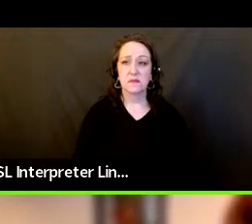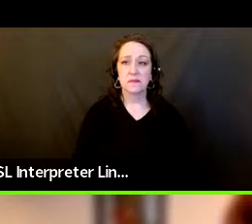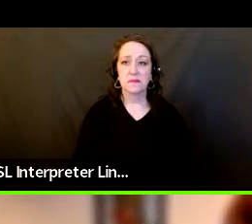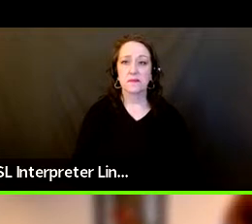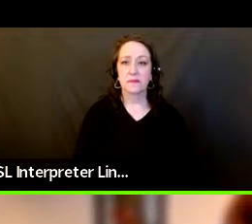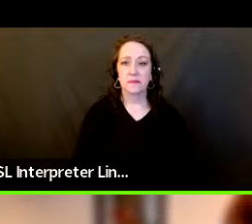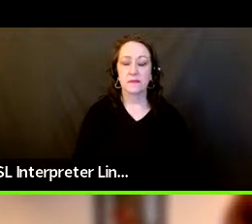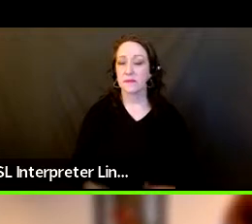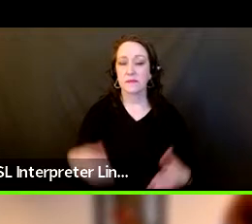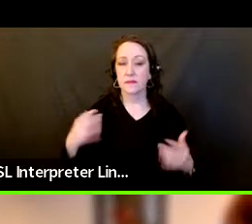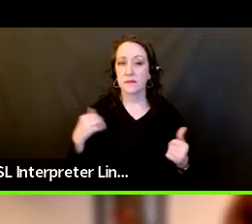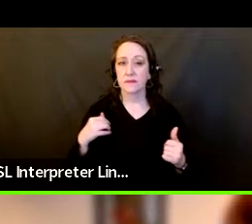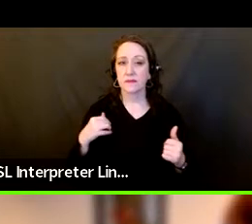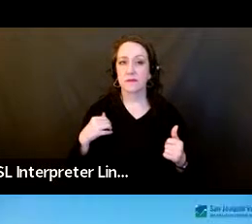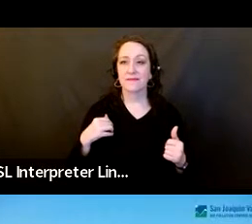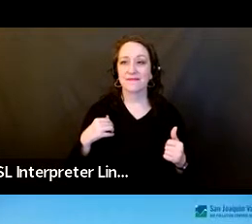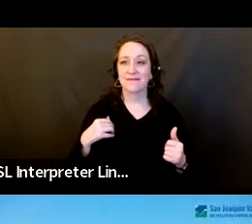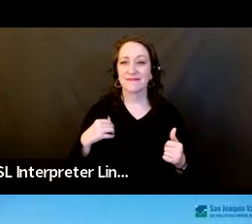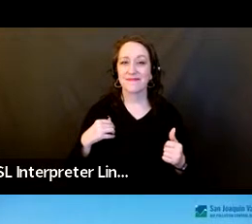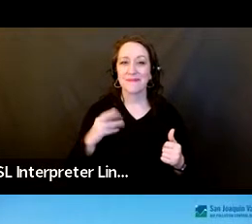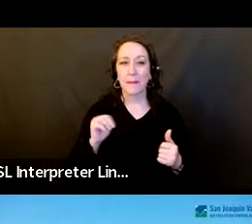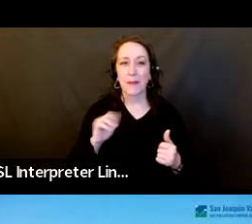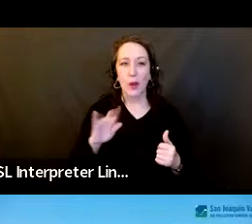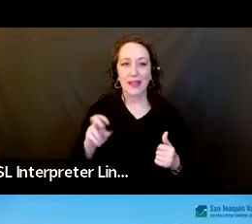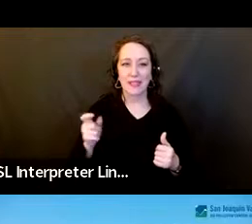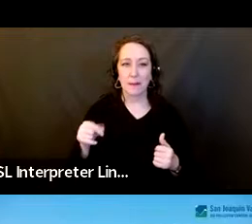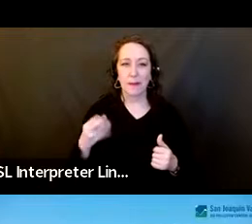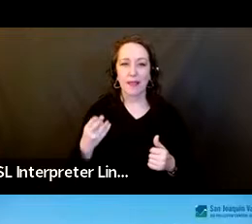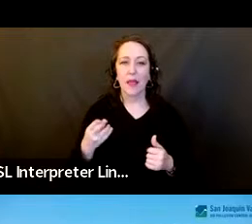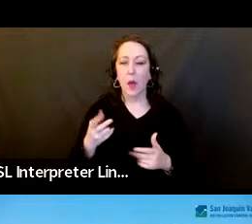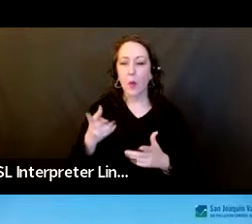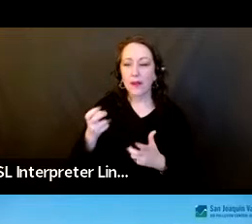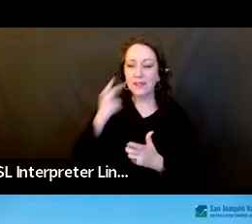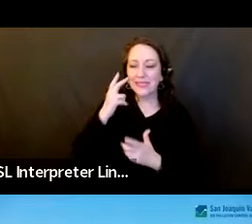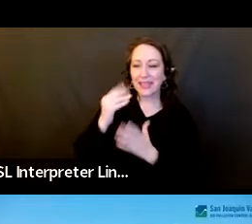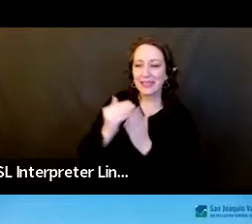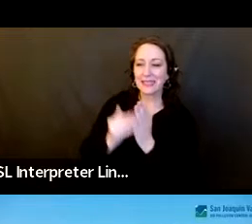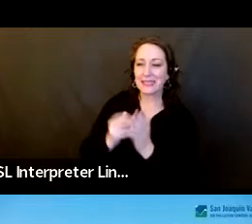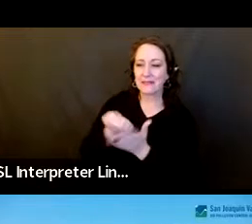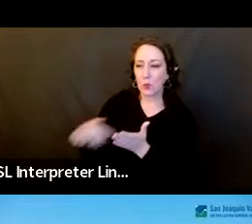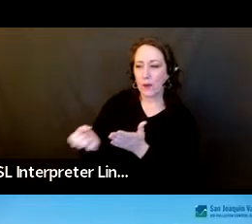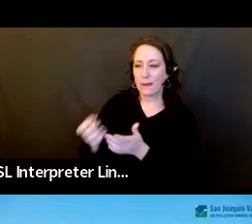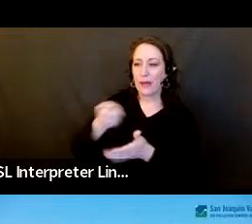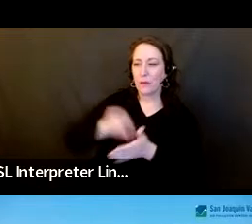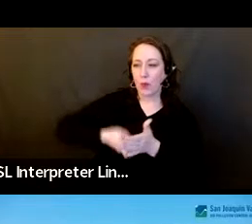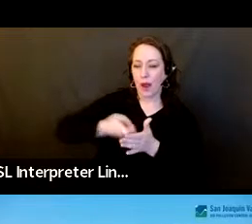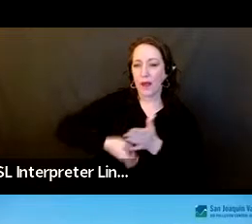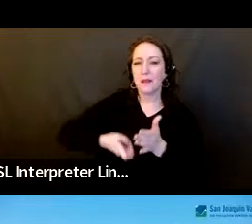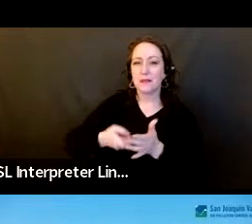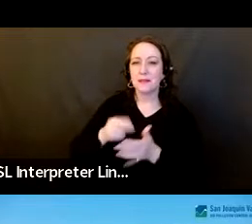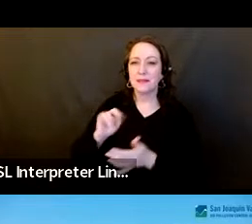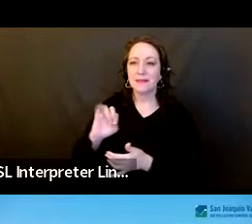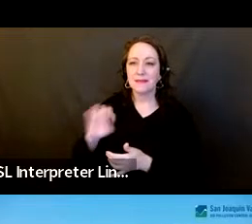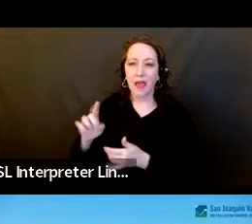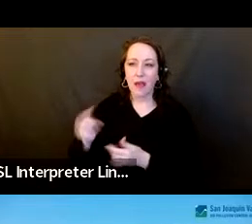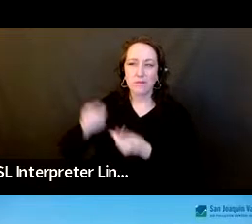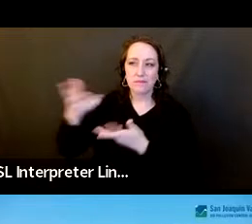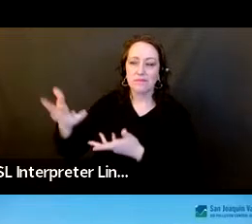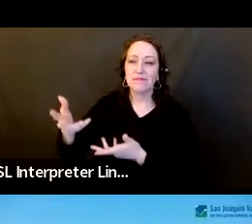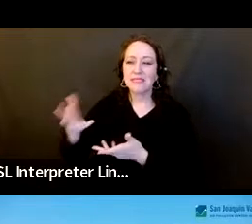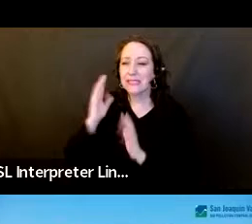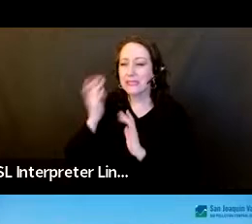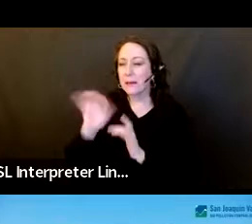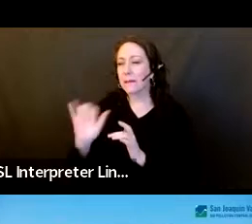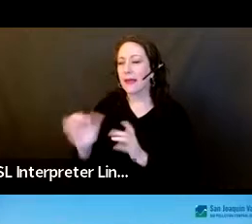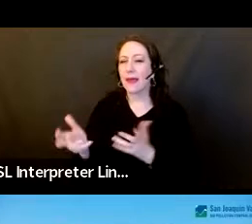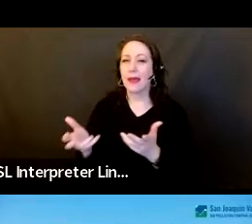Yeah, Yeah, just a follow-up. I'd like to see a list of equipment and prices. Ned brought it up, it seems like